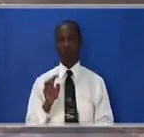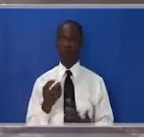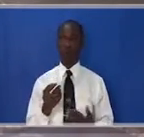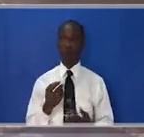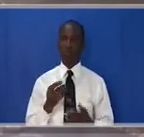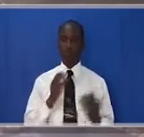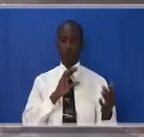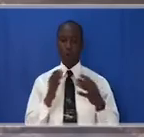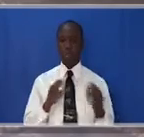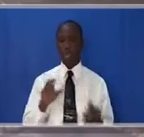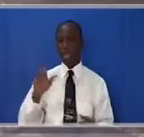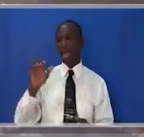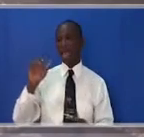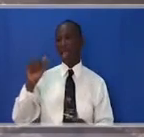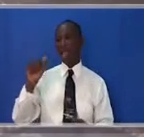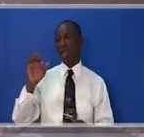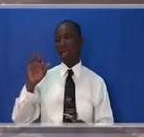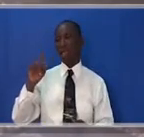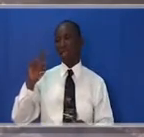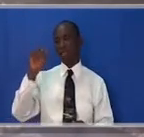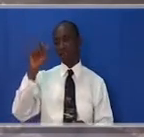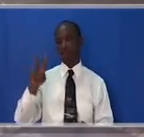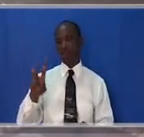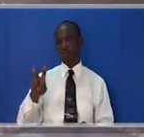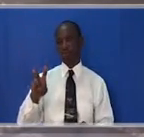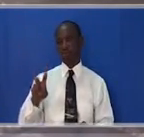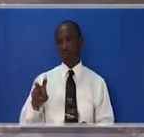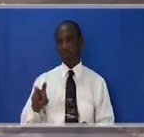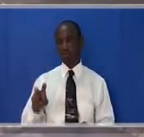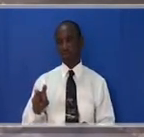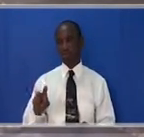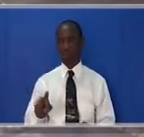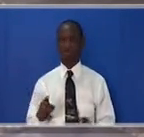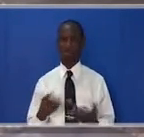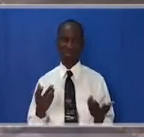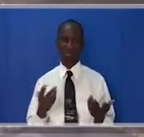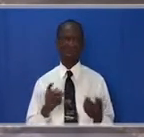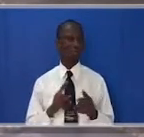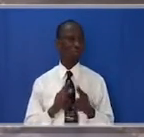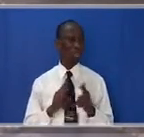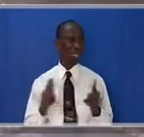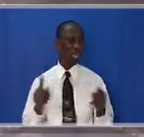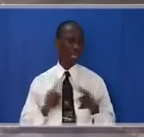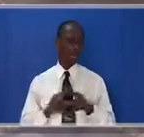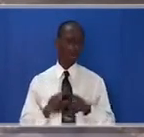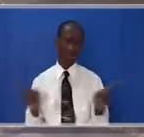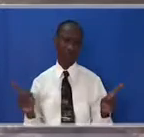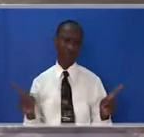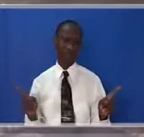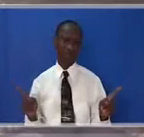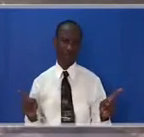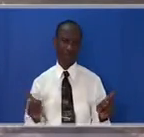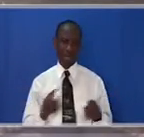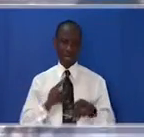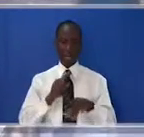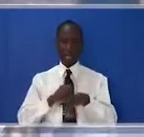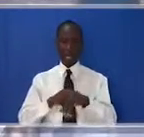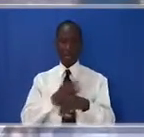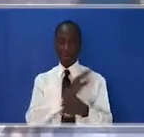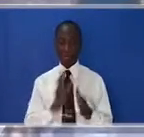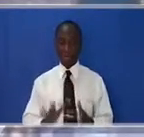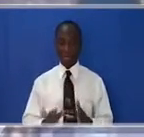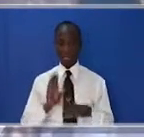Dantem. Christo Summa Shasi and the Osina will crash my phone in church. A young uncle Ponko and Moses and Rouse and Horrible Nubio, Nay,